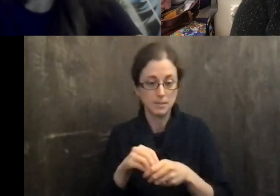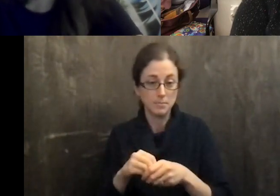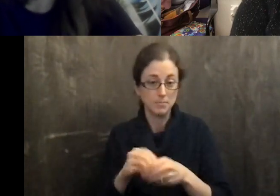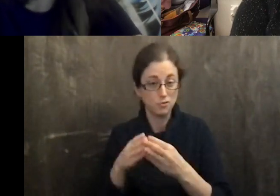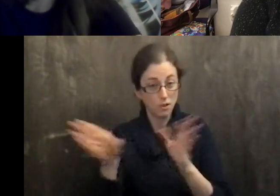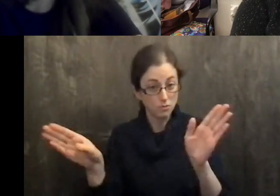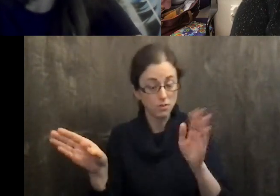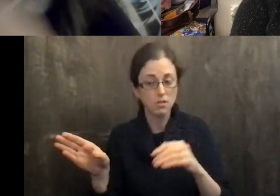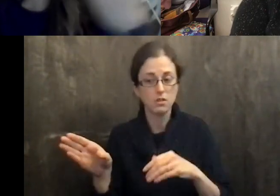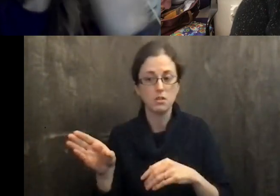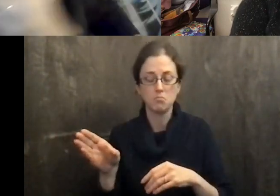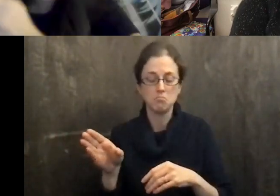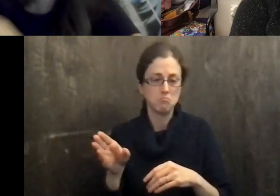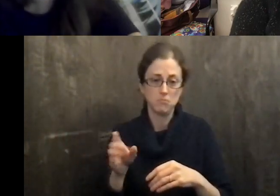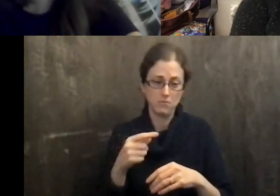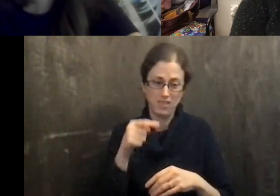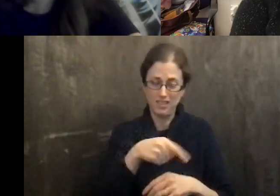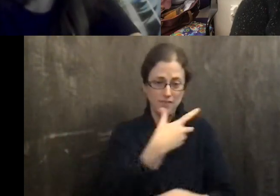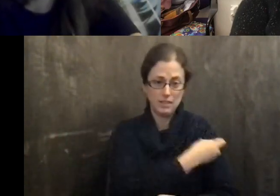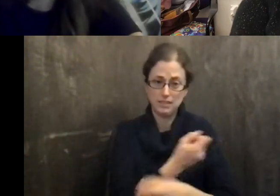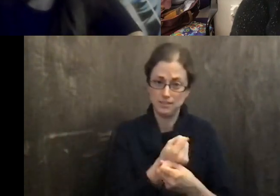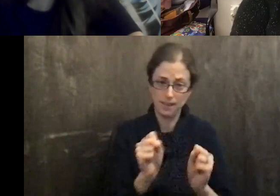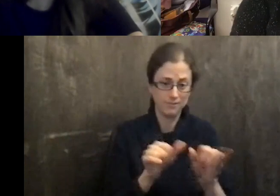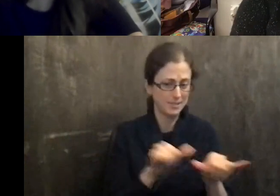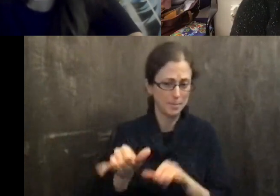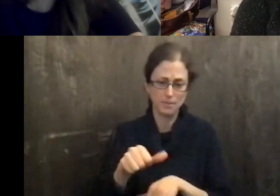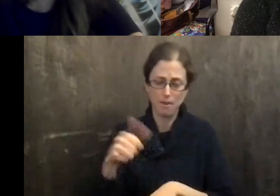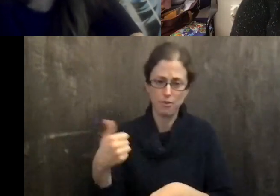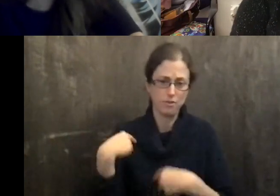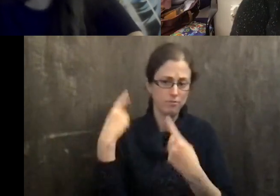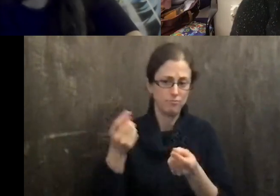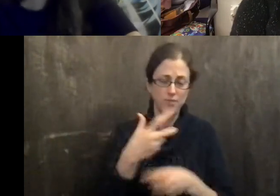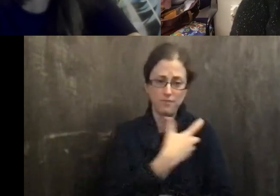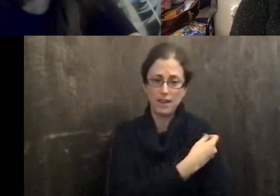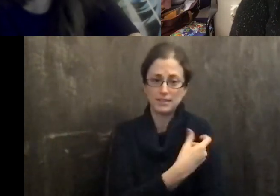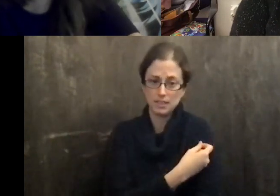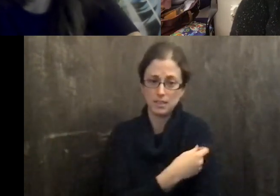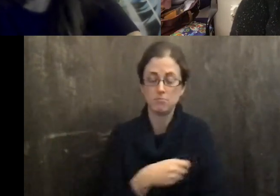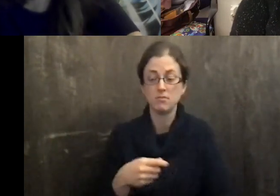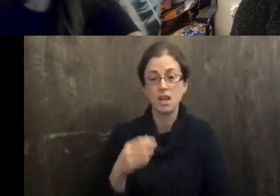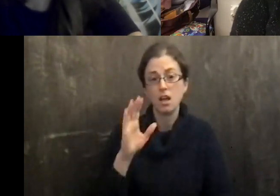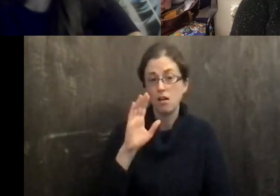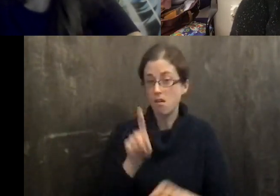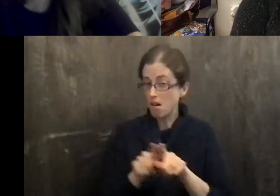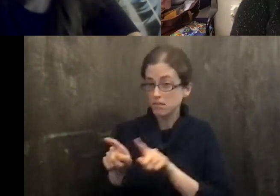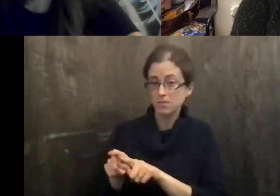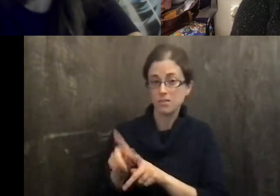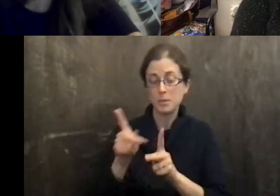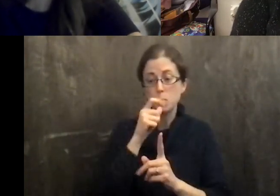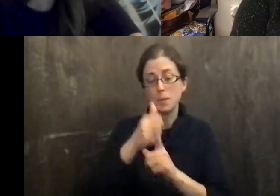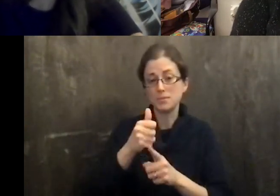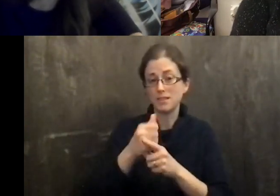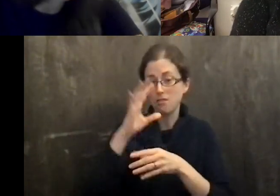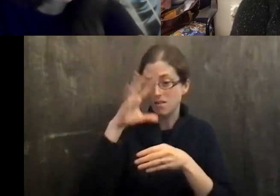and young adults with autism who've been vaccinated until now, and they've done completely well without any difference